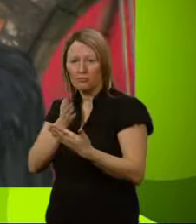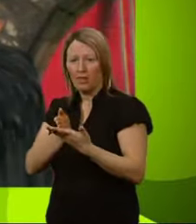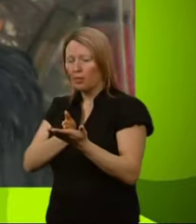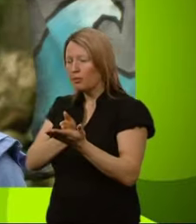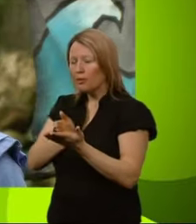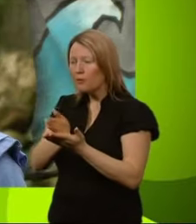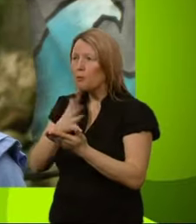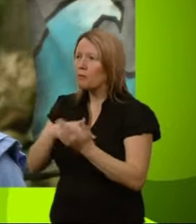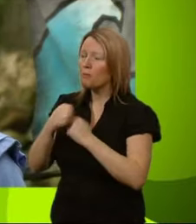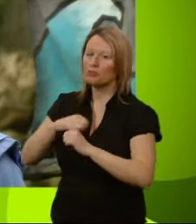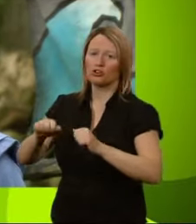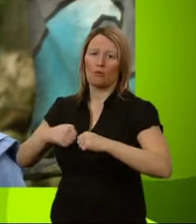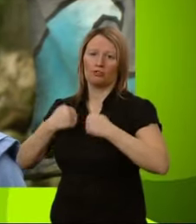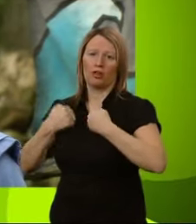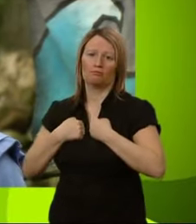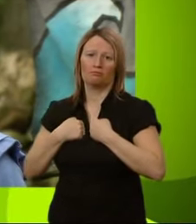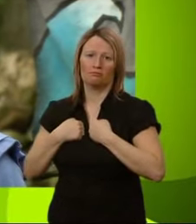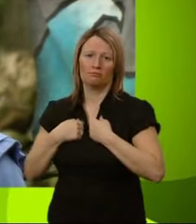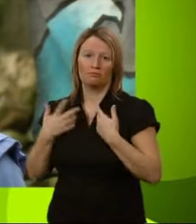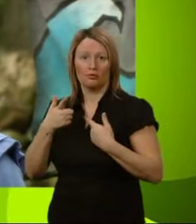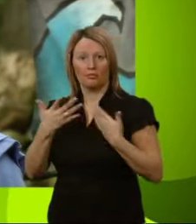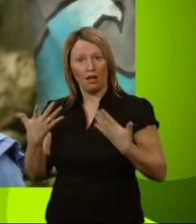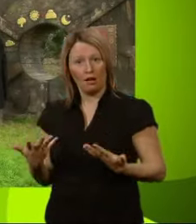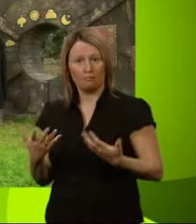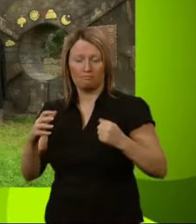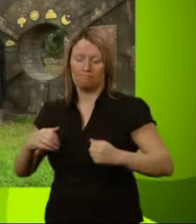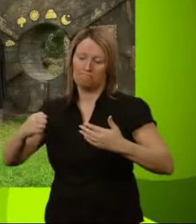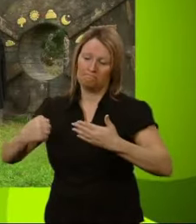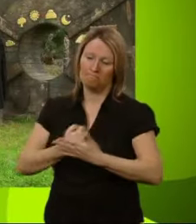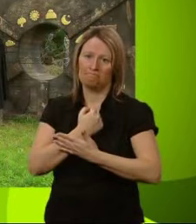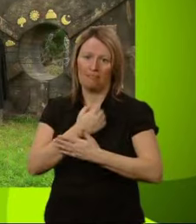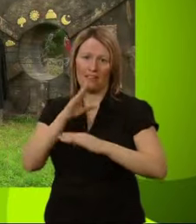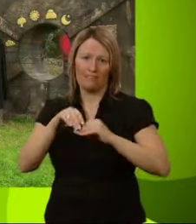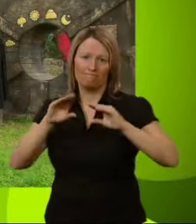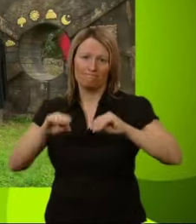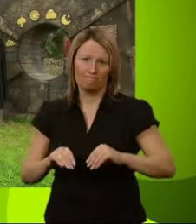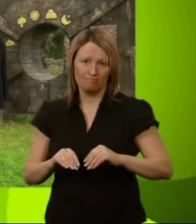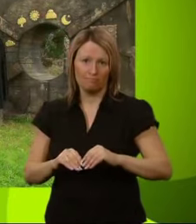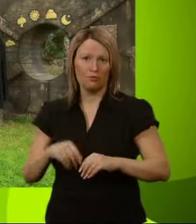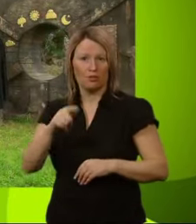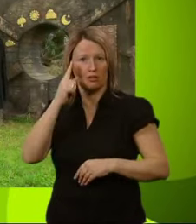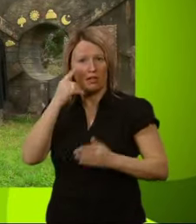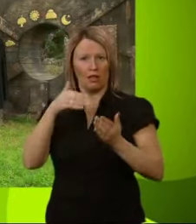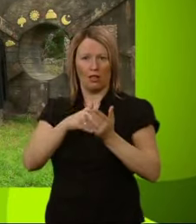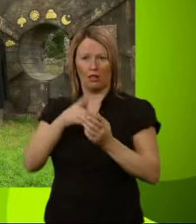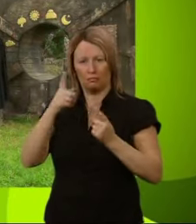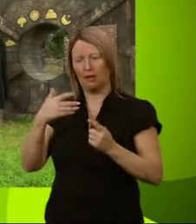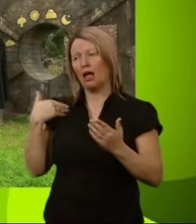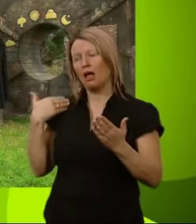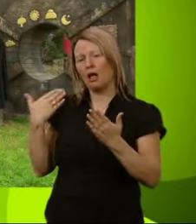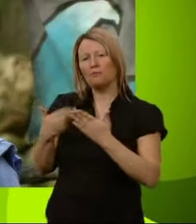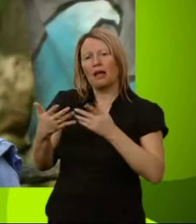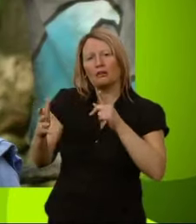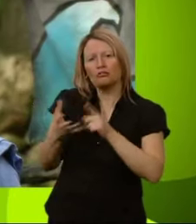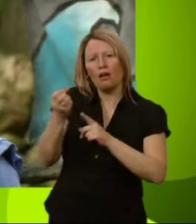in this quest to become ultimate champion. Your exit here is indeed a bitter blow, but one that you can counter with the thought that